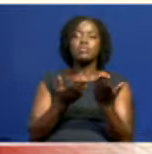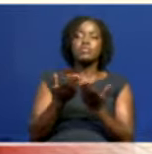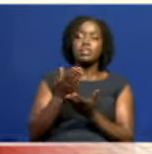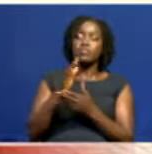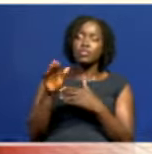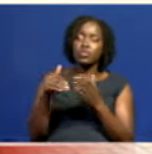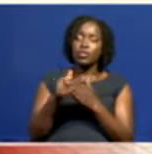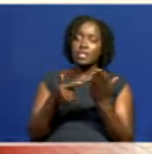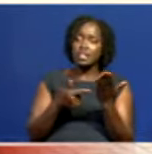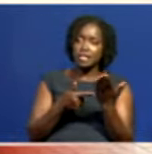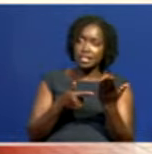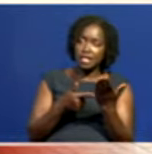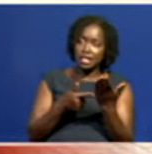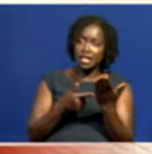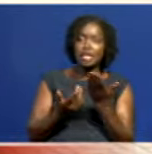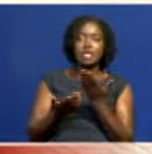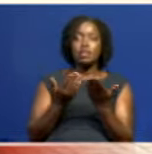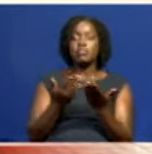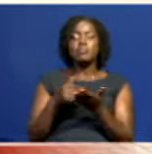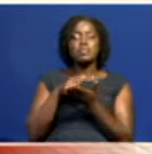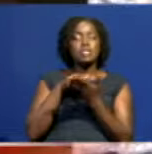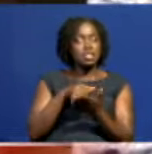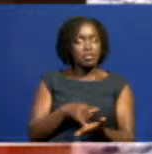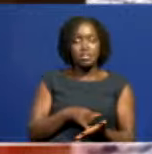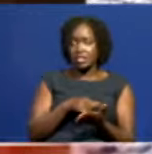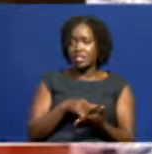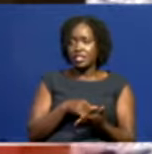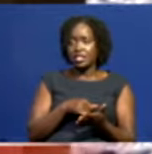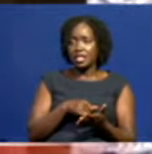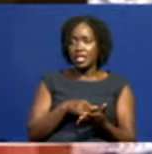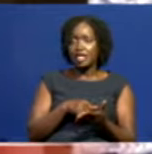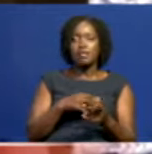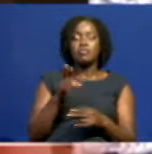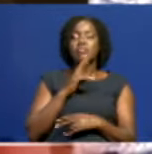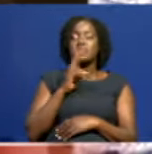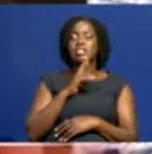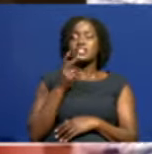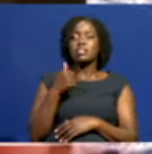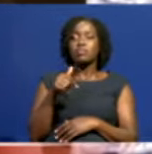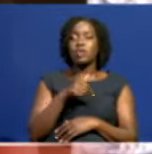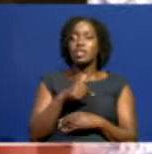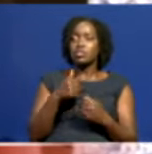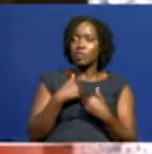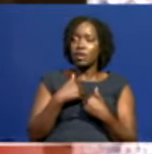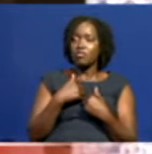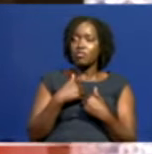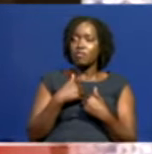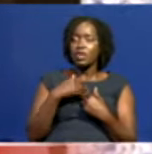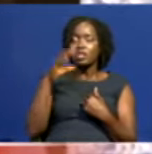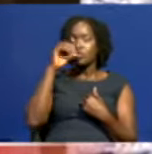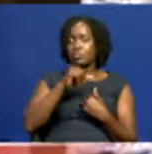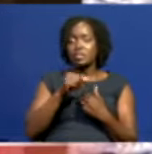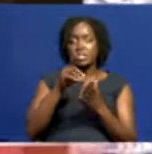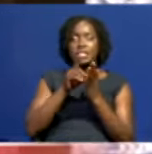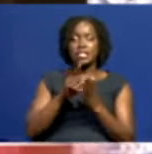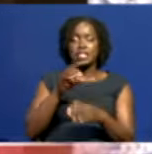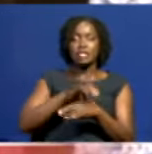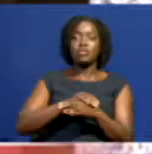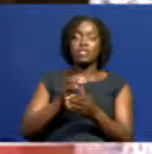zote kidijitali huenda zikatatizika. It's very risky for us to have not to have a data recovery center, because it would